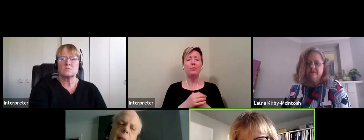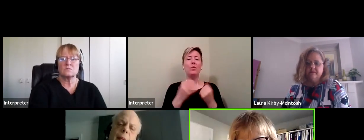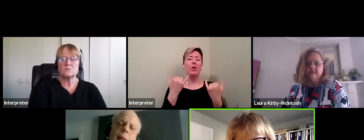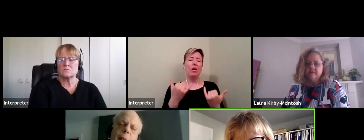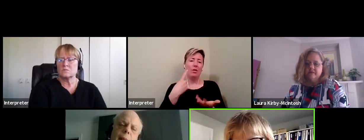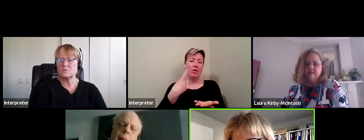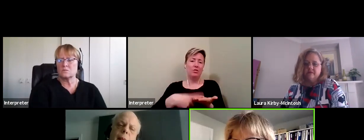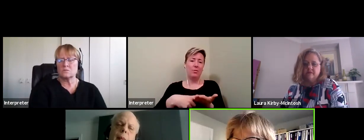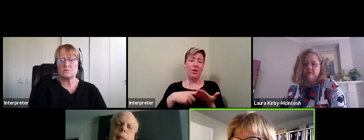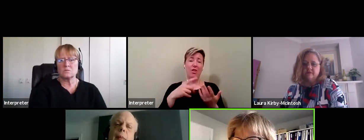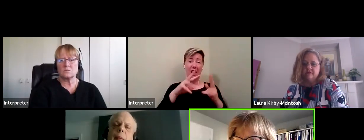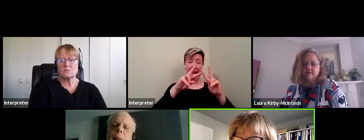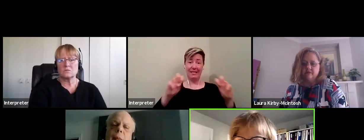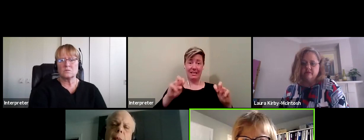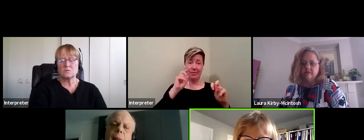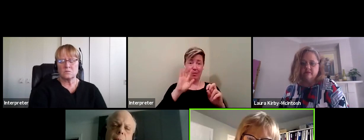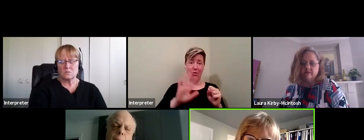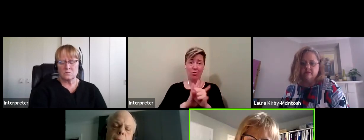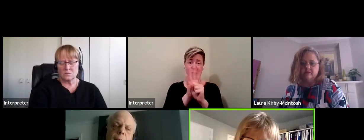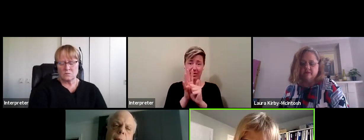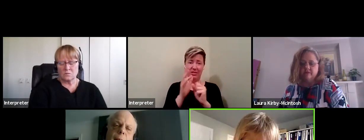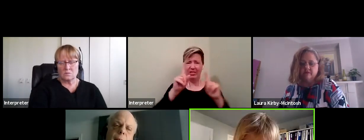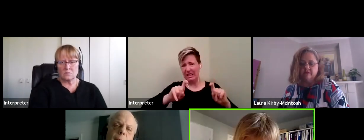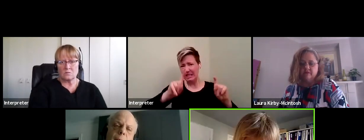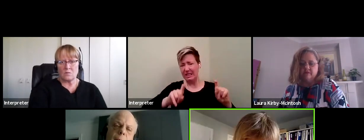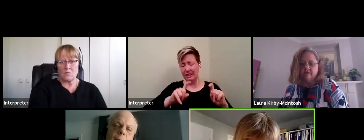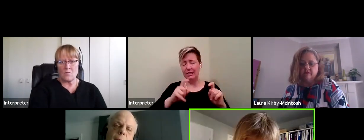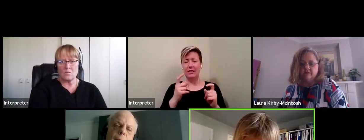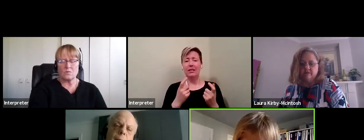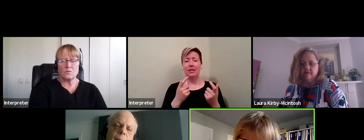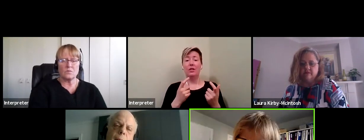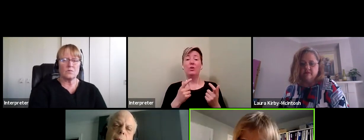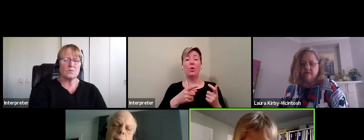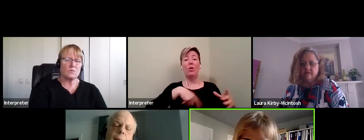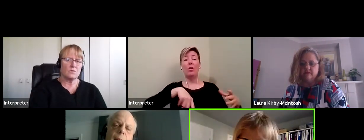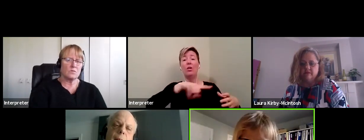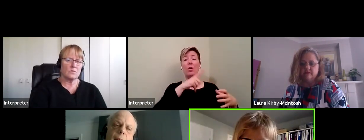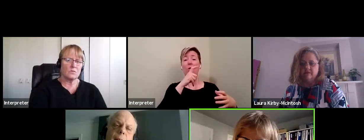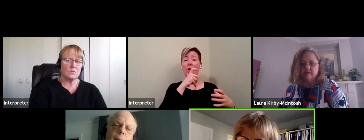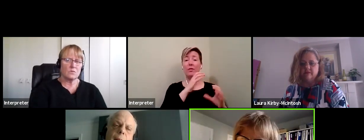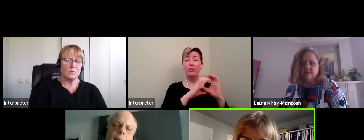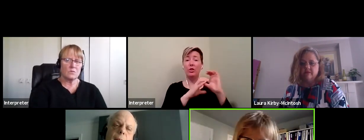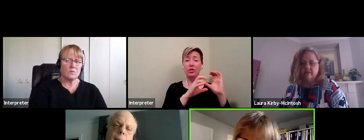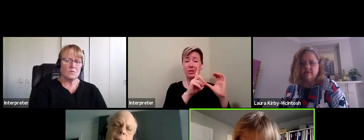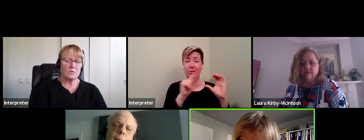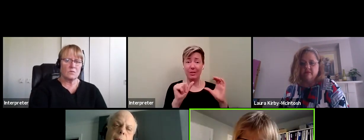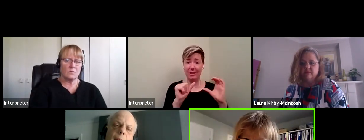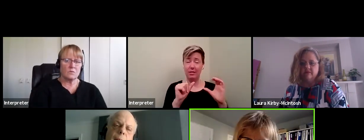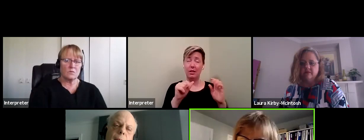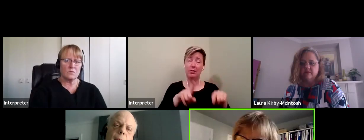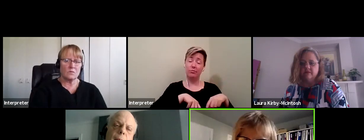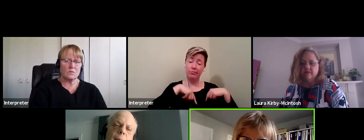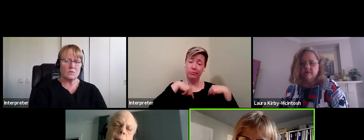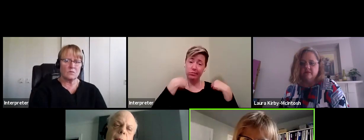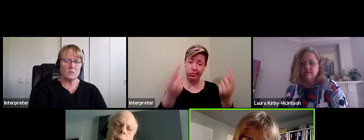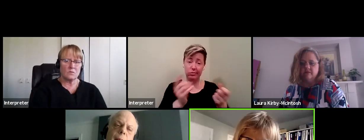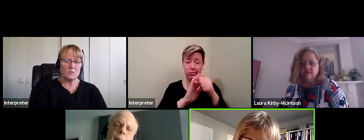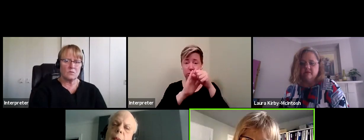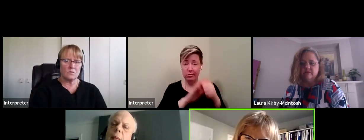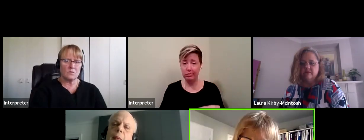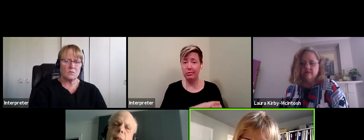and treatments, because this is a population that has a long history of problems and